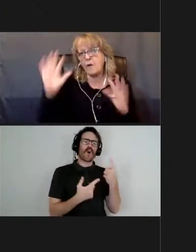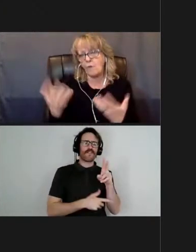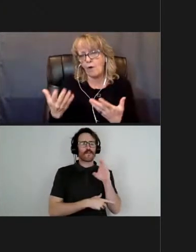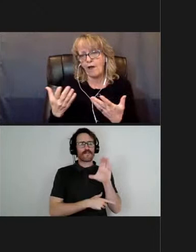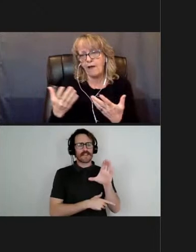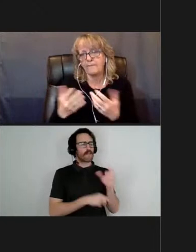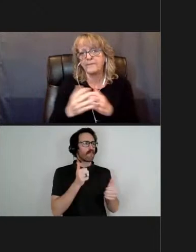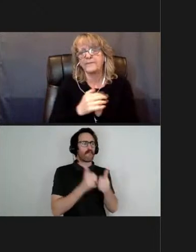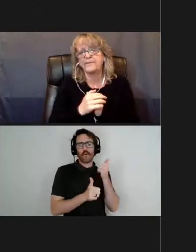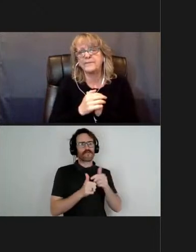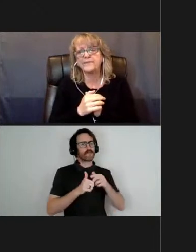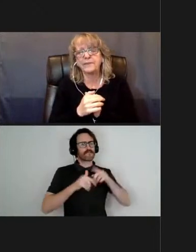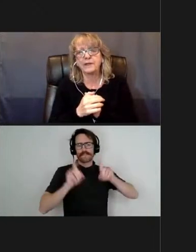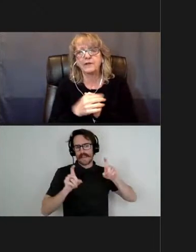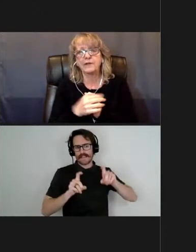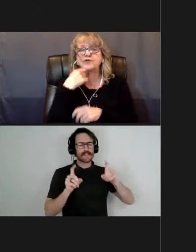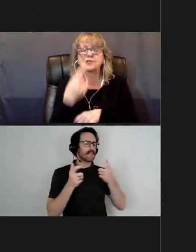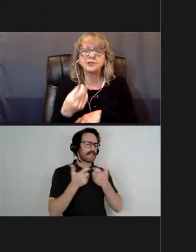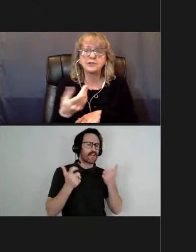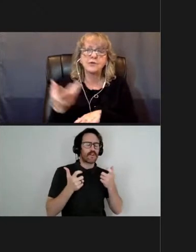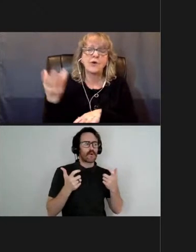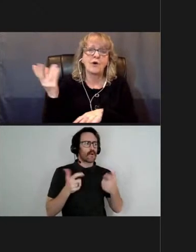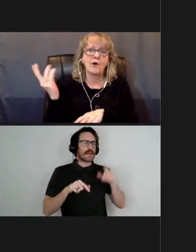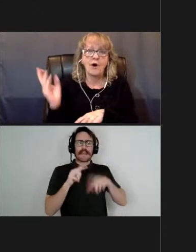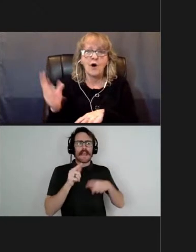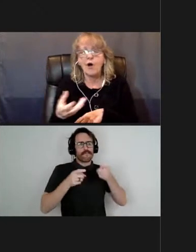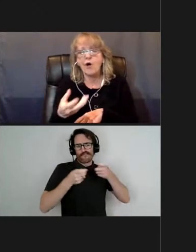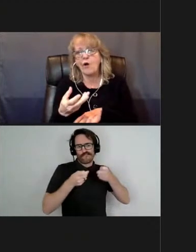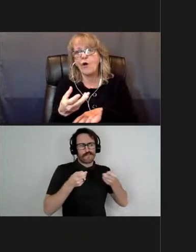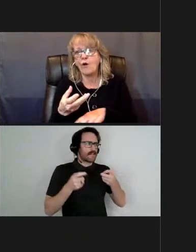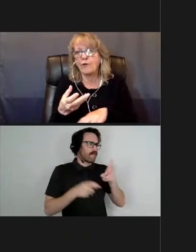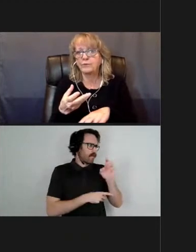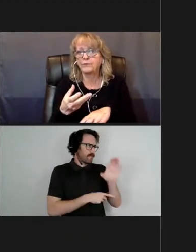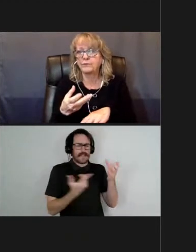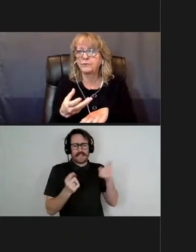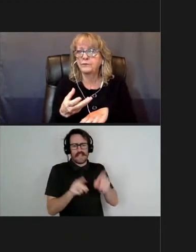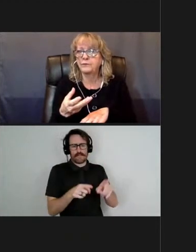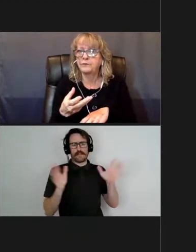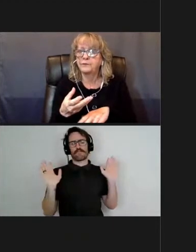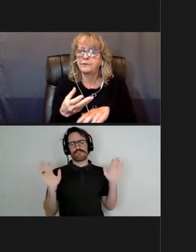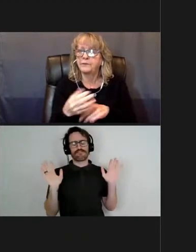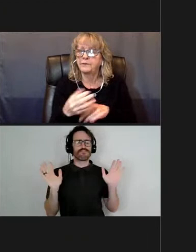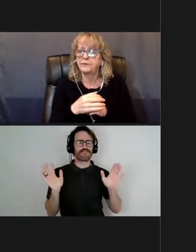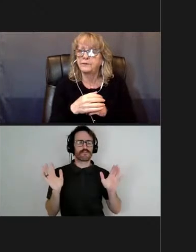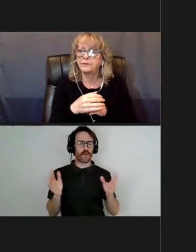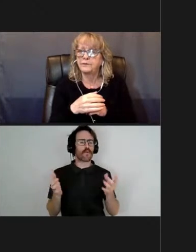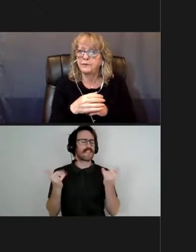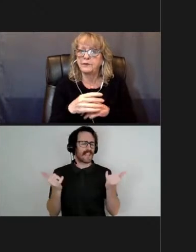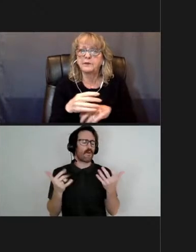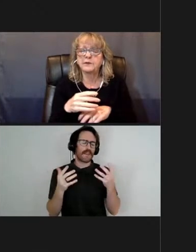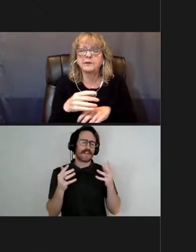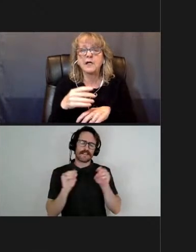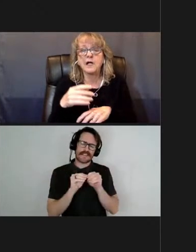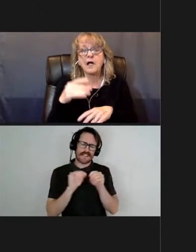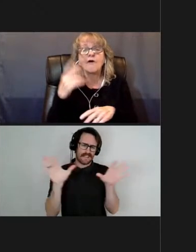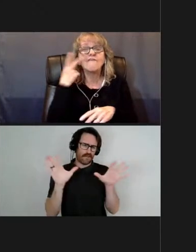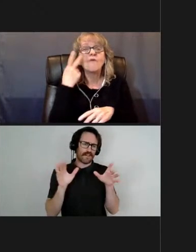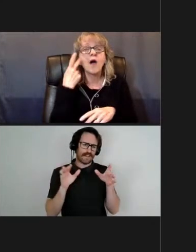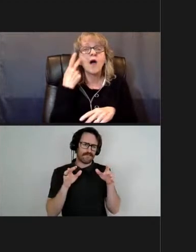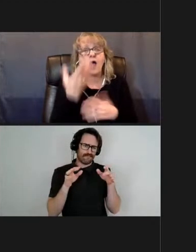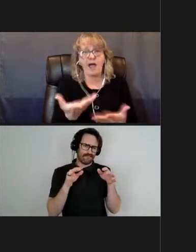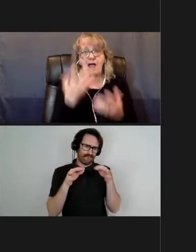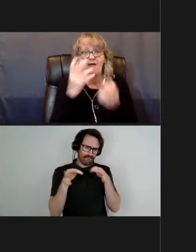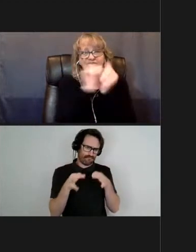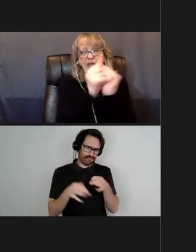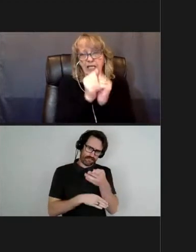driven, and there's, you know, not really anything we can do. It's just the VOCs. And so a few things I want to clarify about this. First